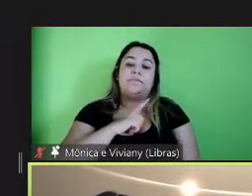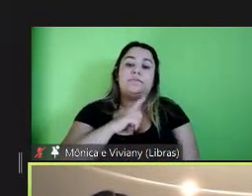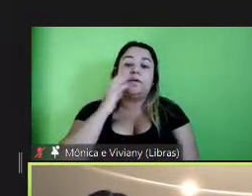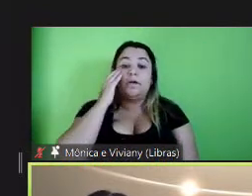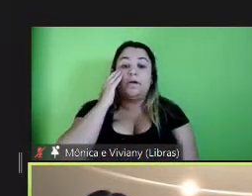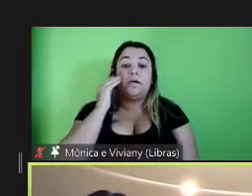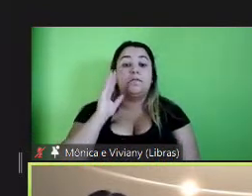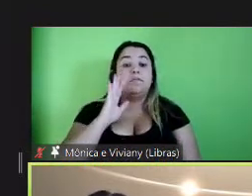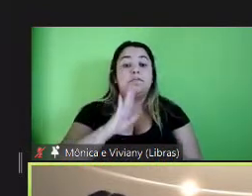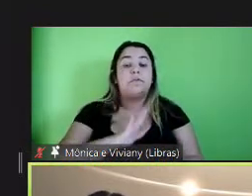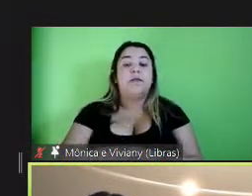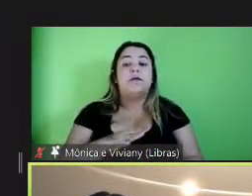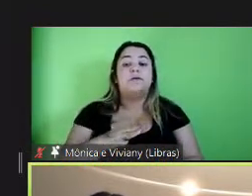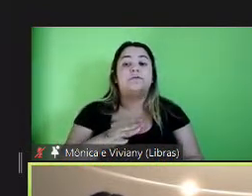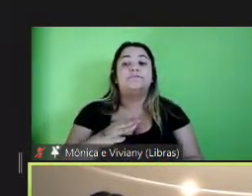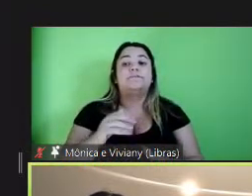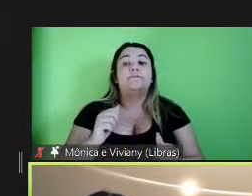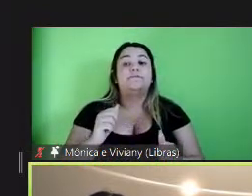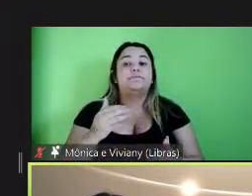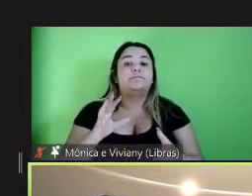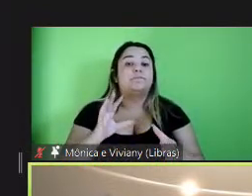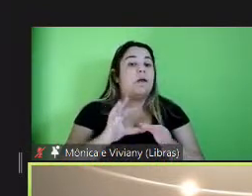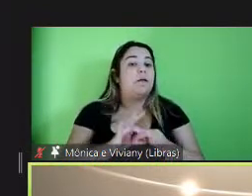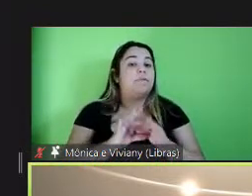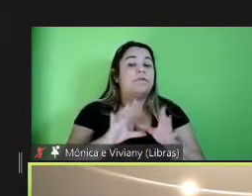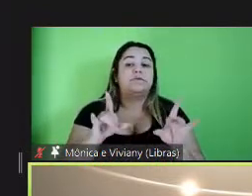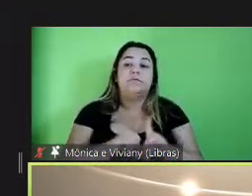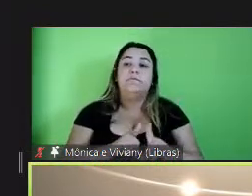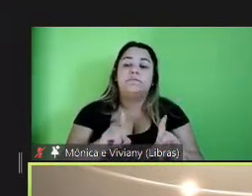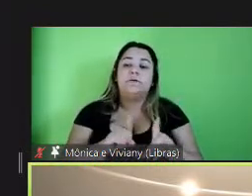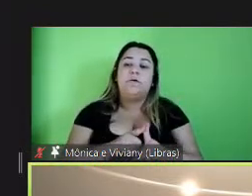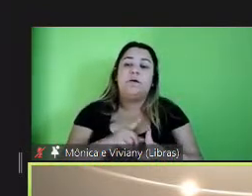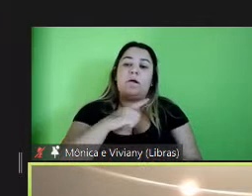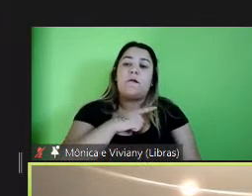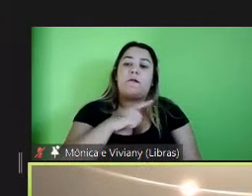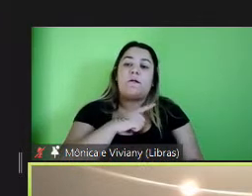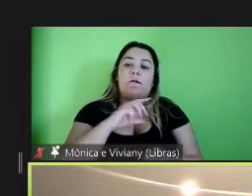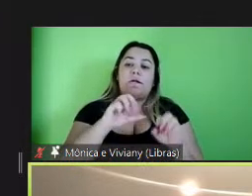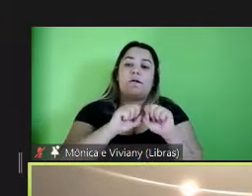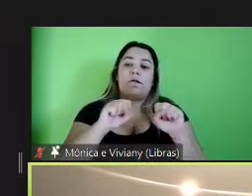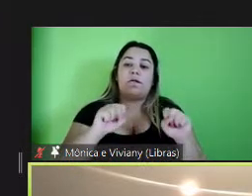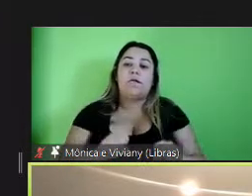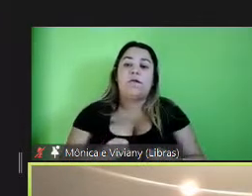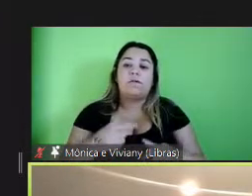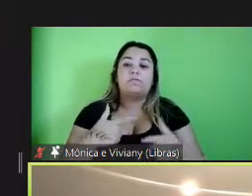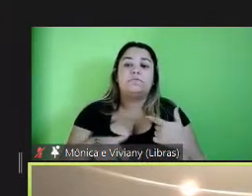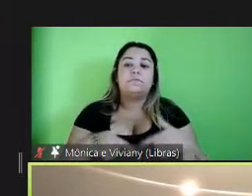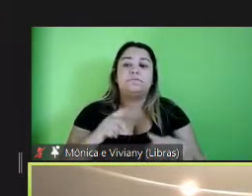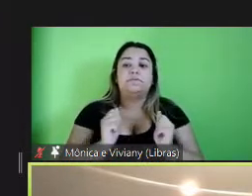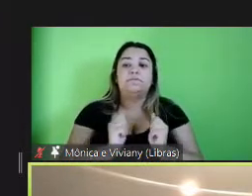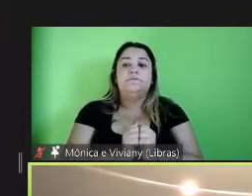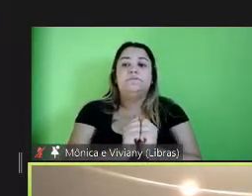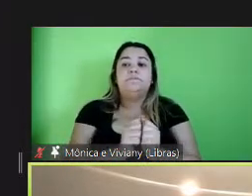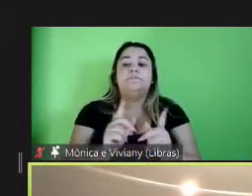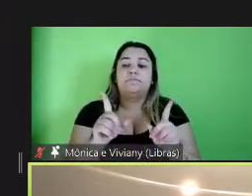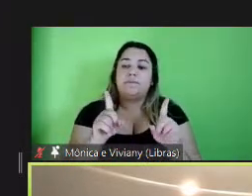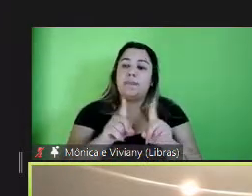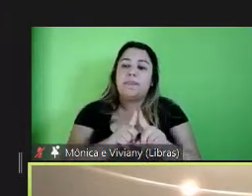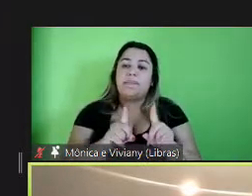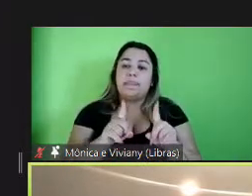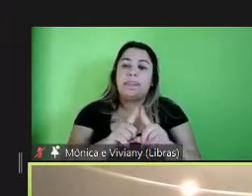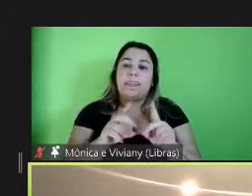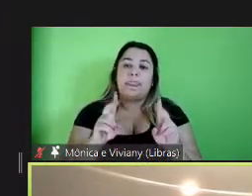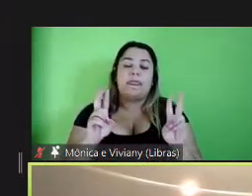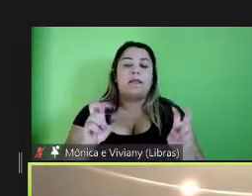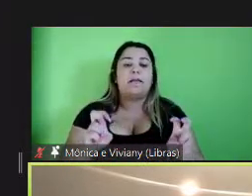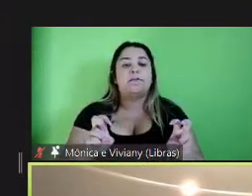representative than we would have before we did the systems work, with very much a remit in terms of lobbying, sharing good